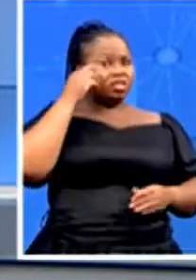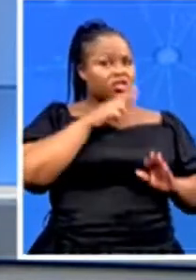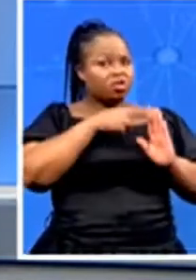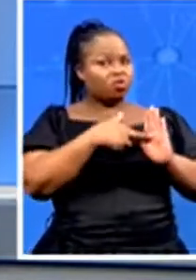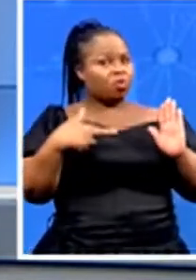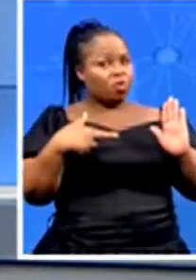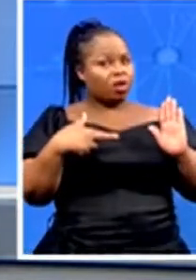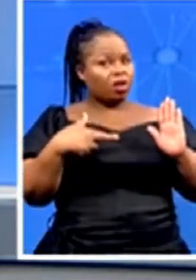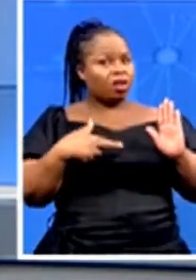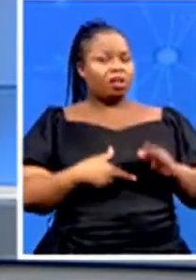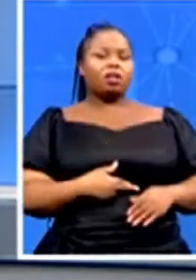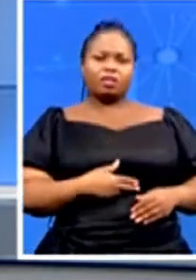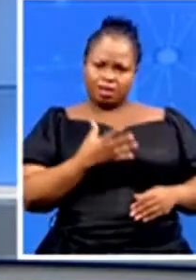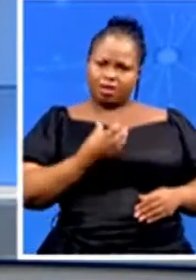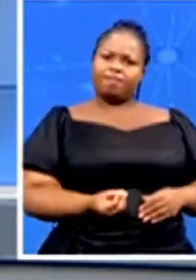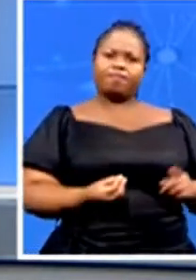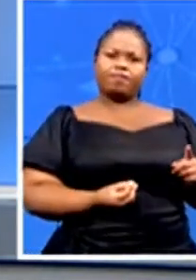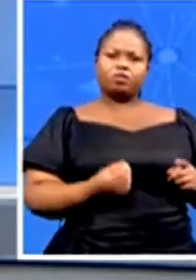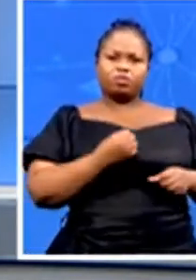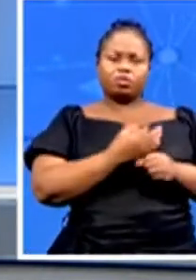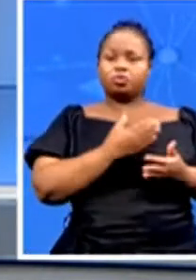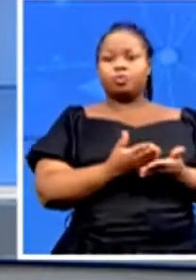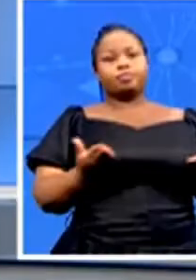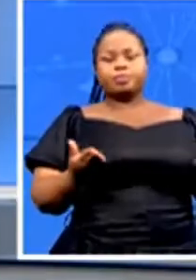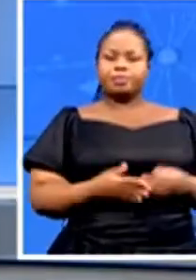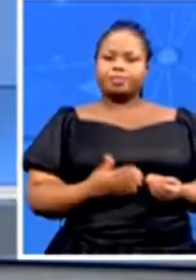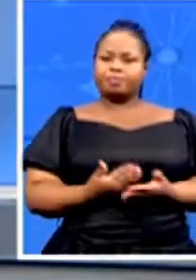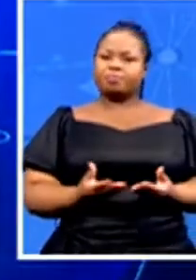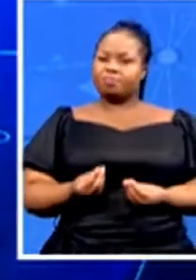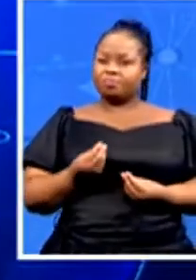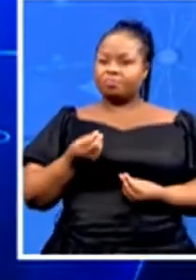of, getting the public office bearers to account?